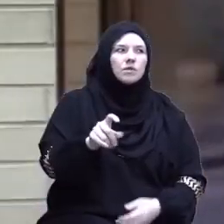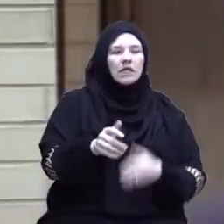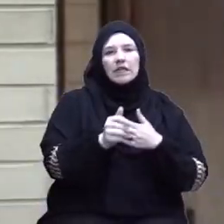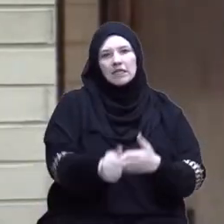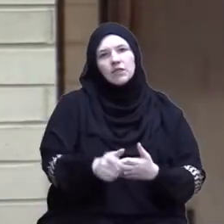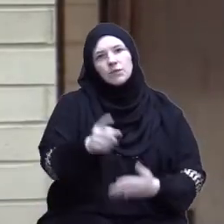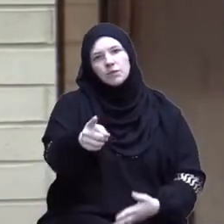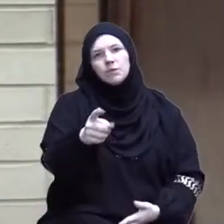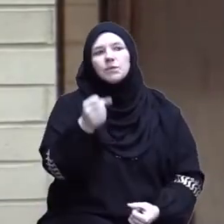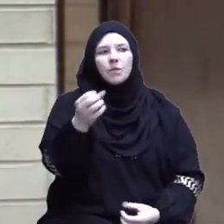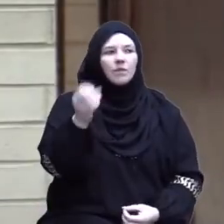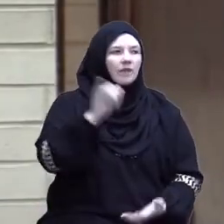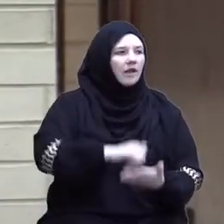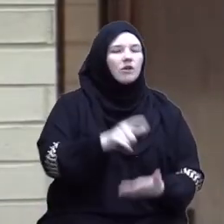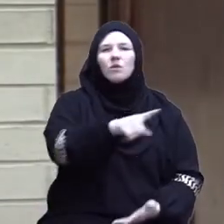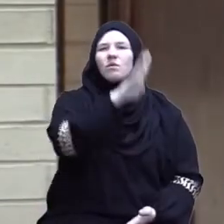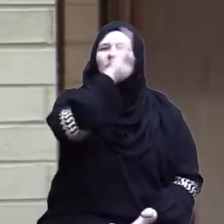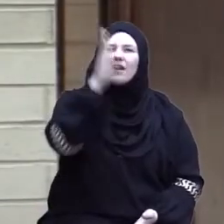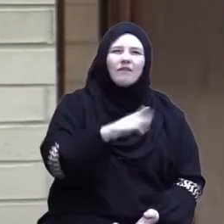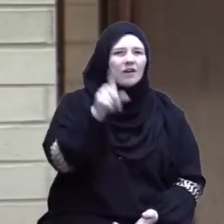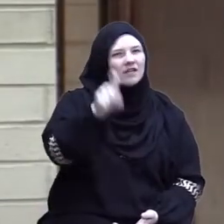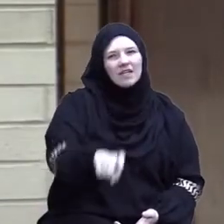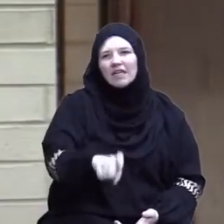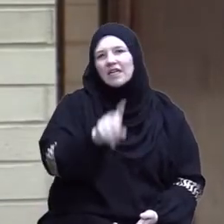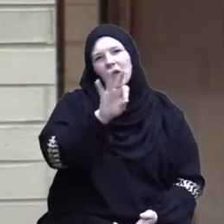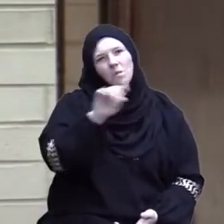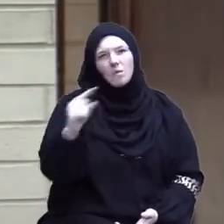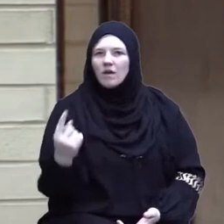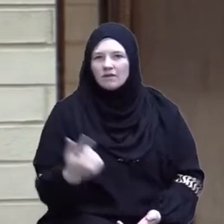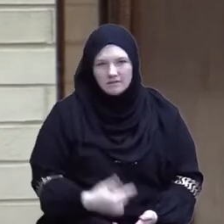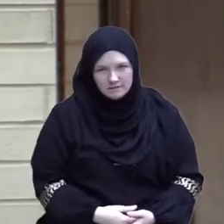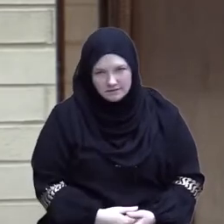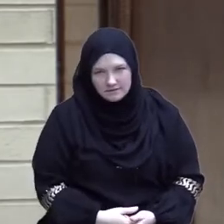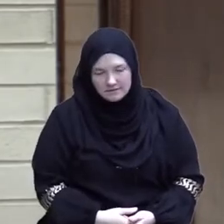you so that you never need the 911.